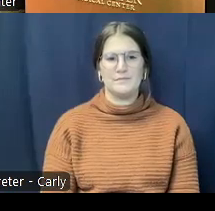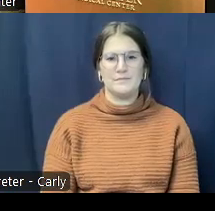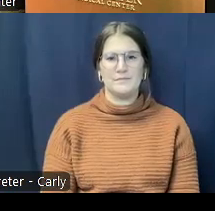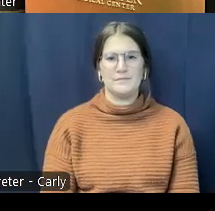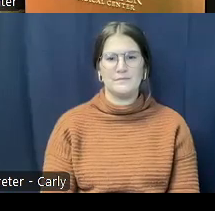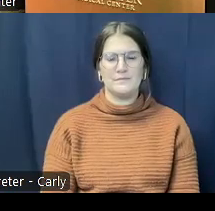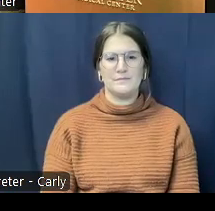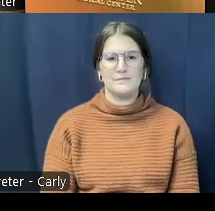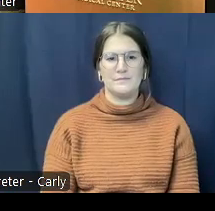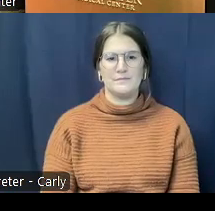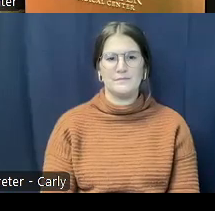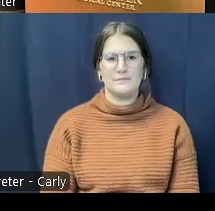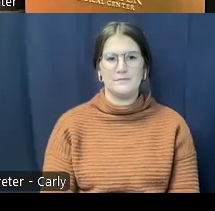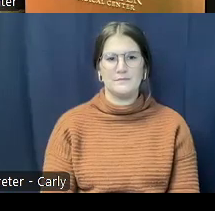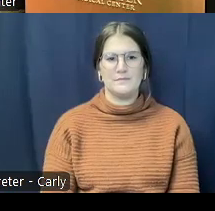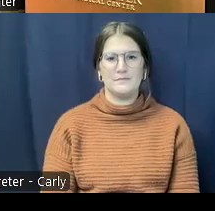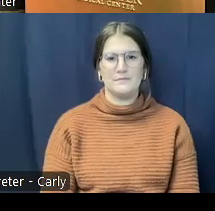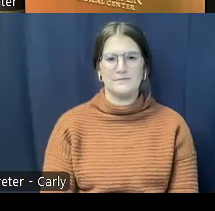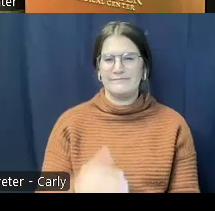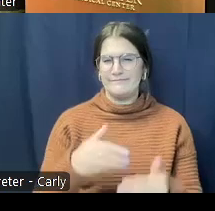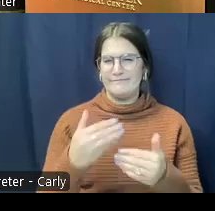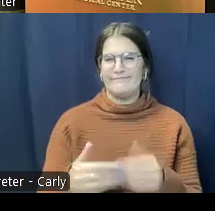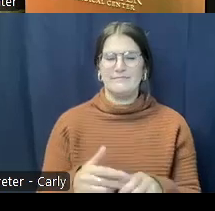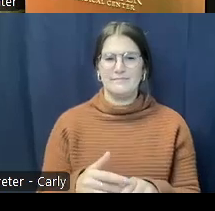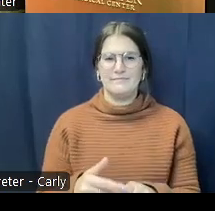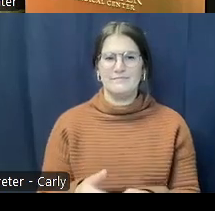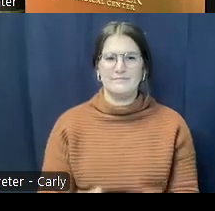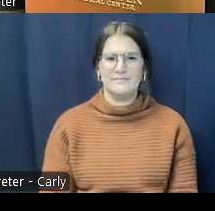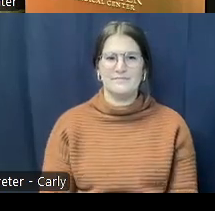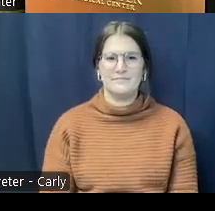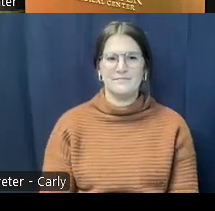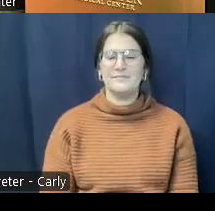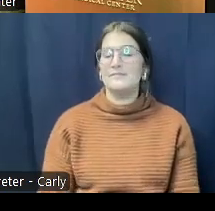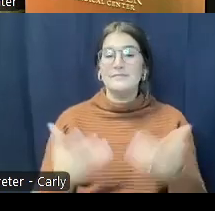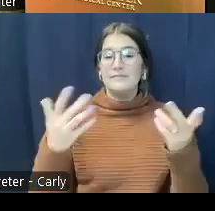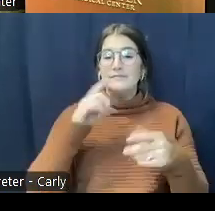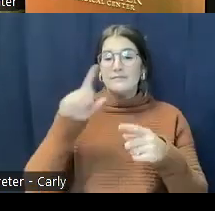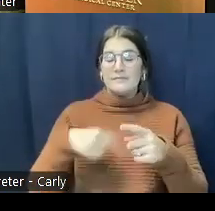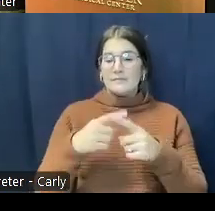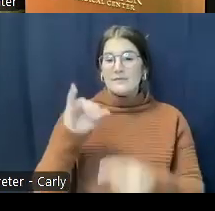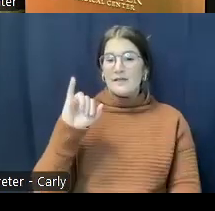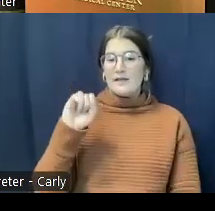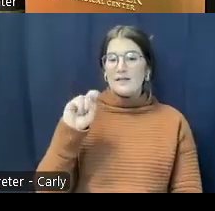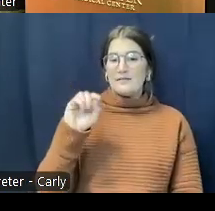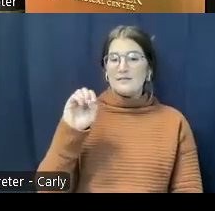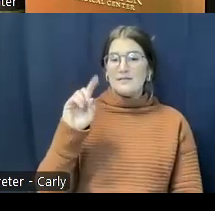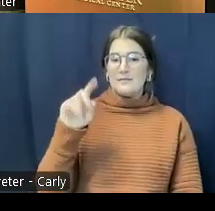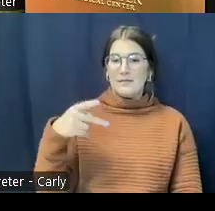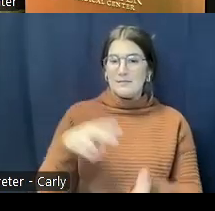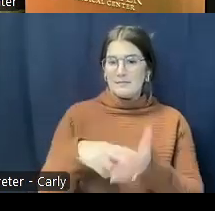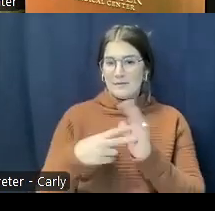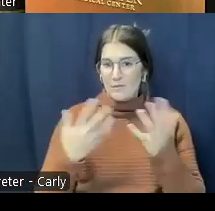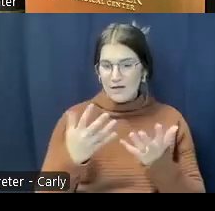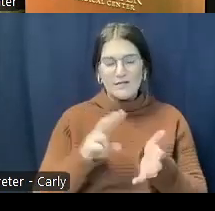Okay, got to get the, here we go. So all of this talk about what ISTDP is, it really just means that we